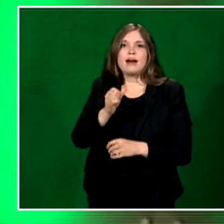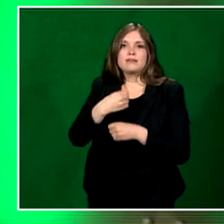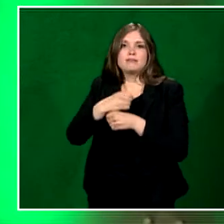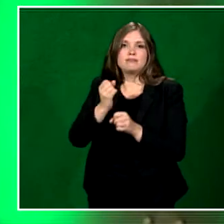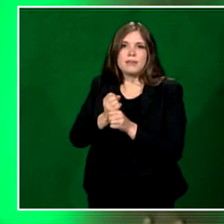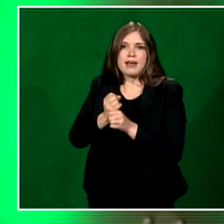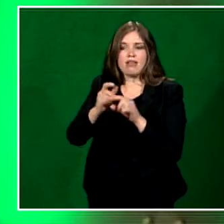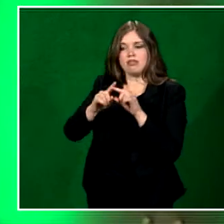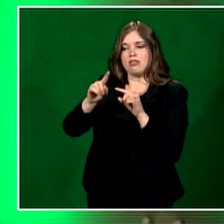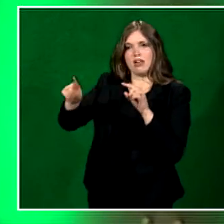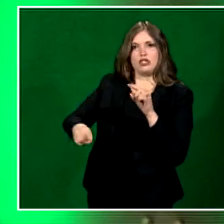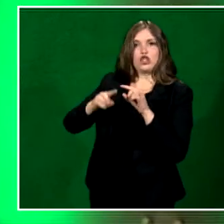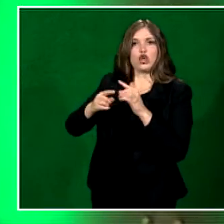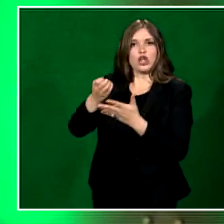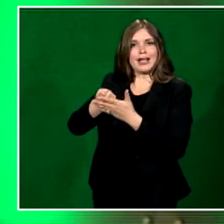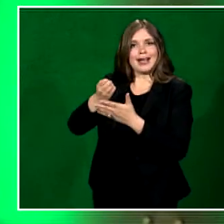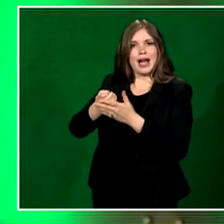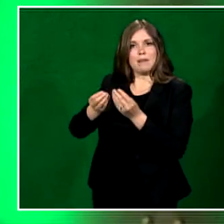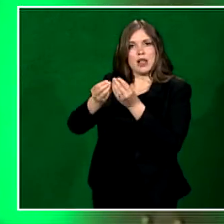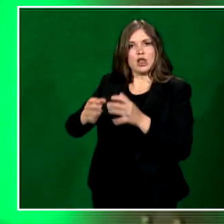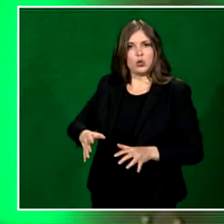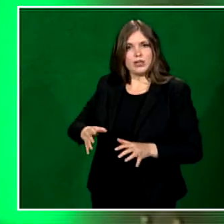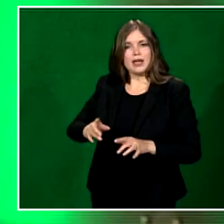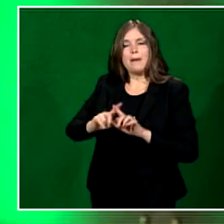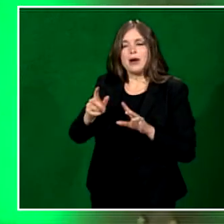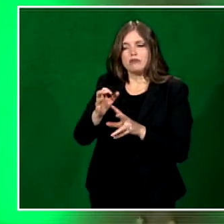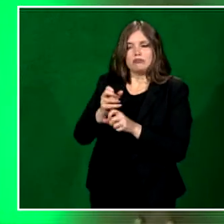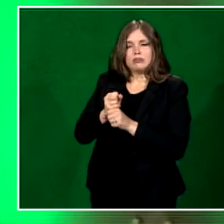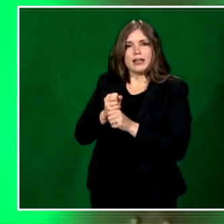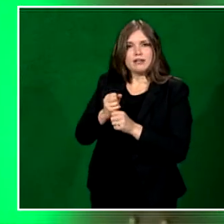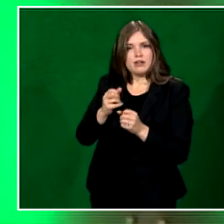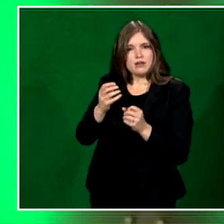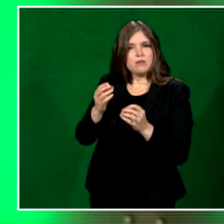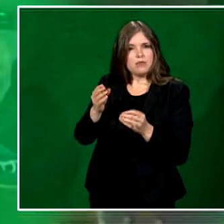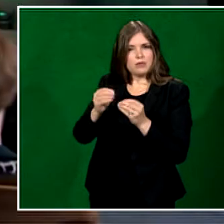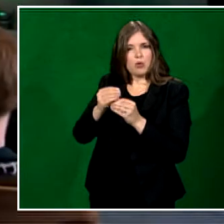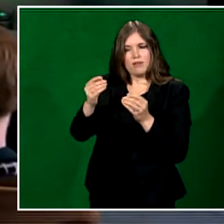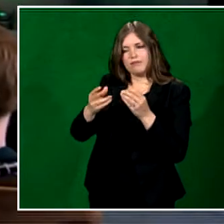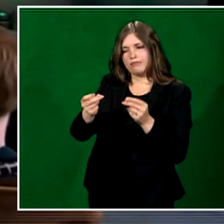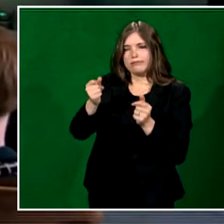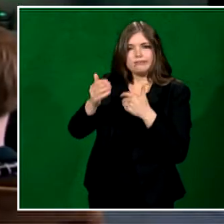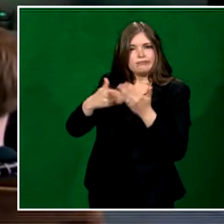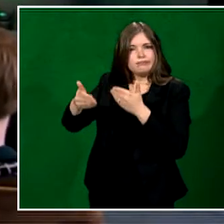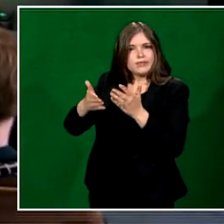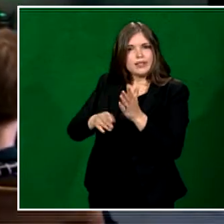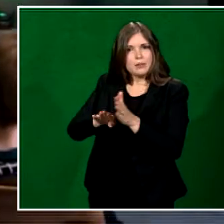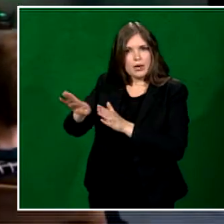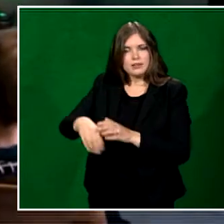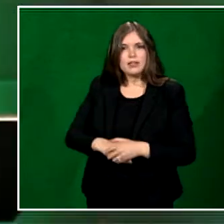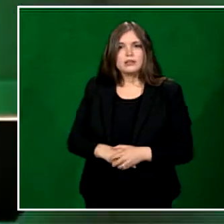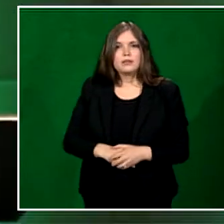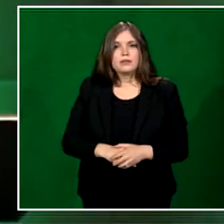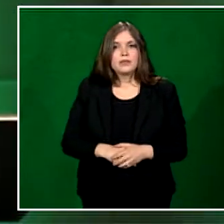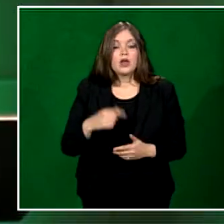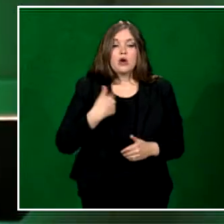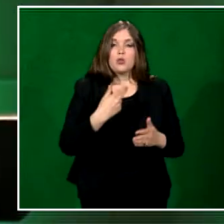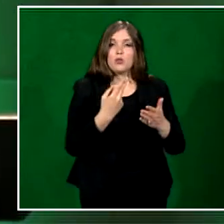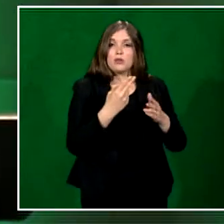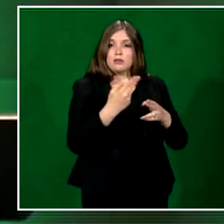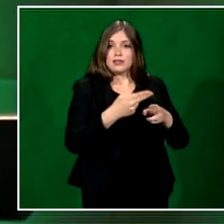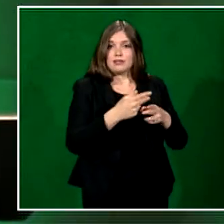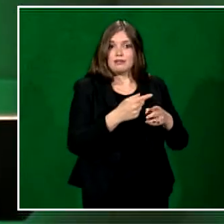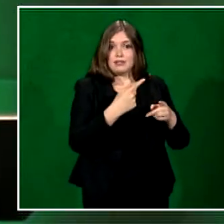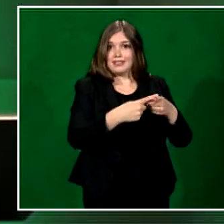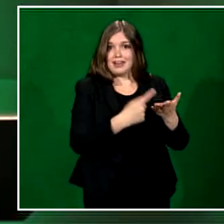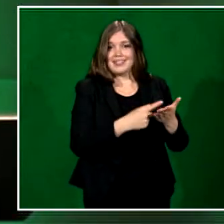make the circular economy loosen up, but tighten it further and facilitate that process. I'm here to talk to you about Hand Me Up, a children's secondhand